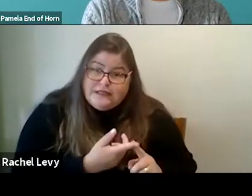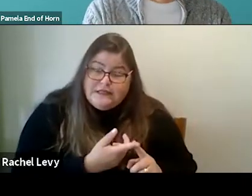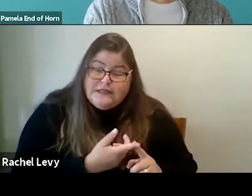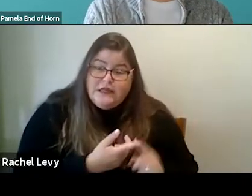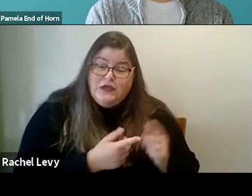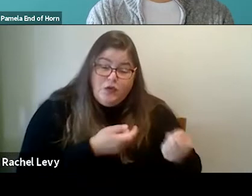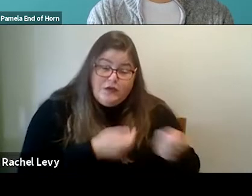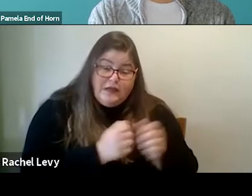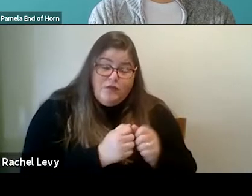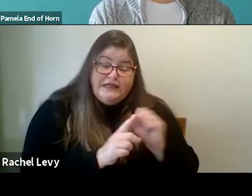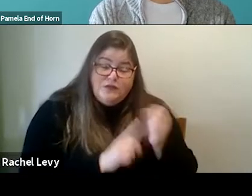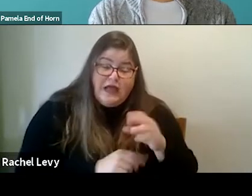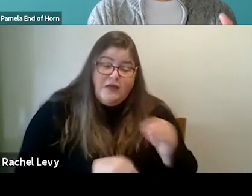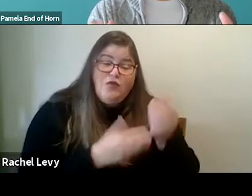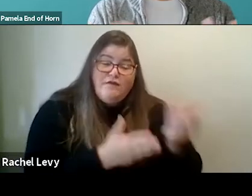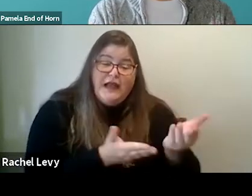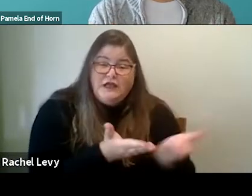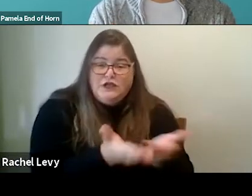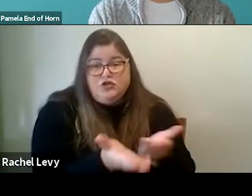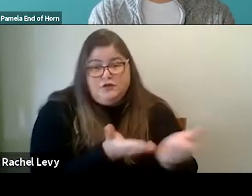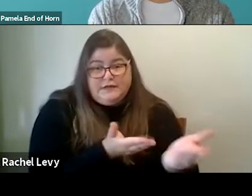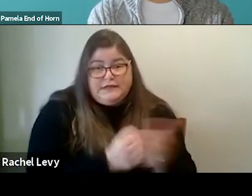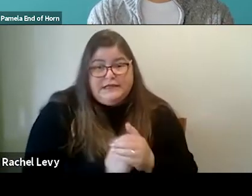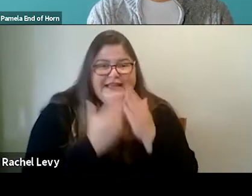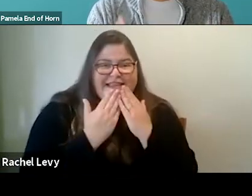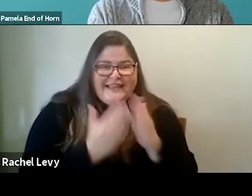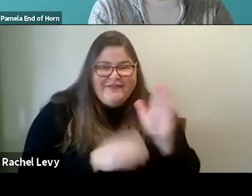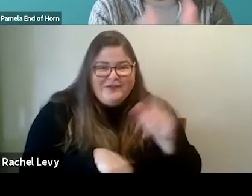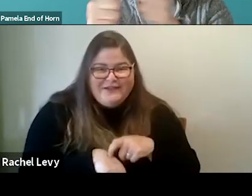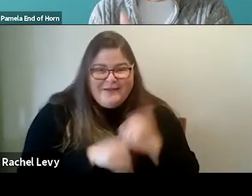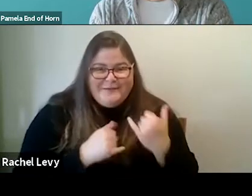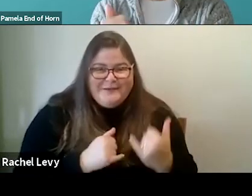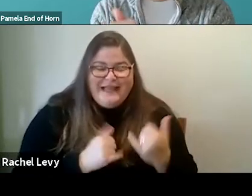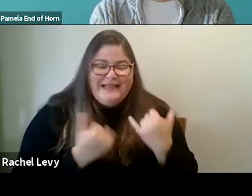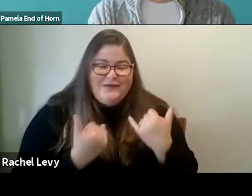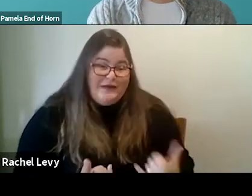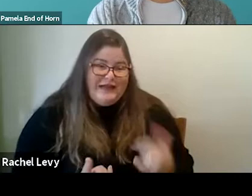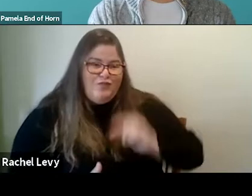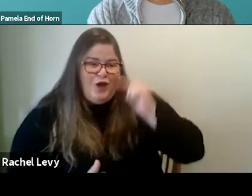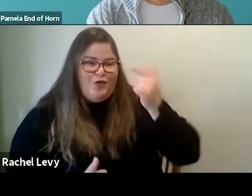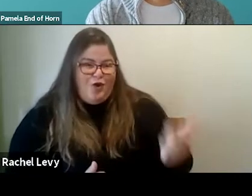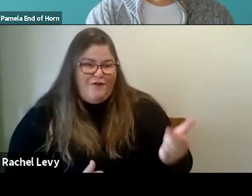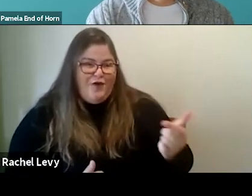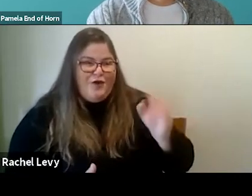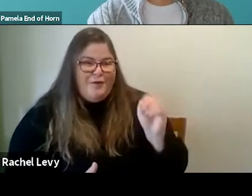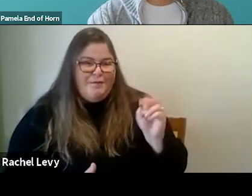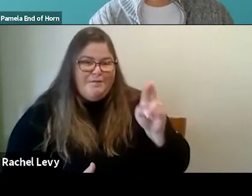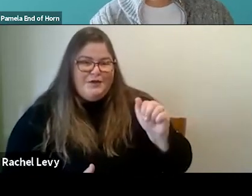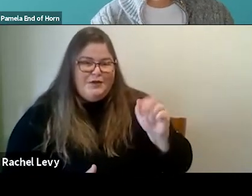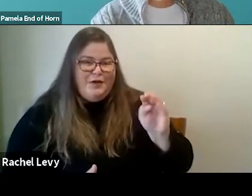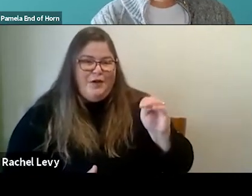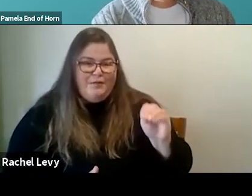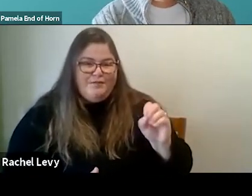the situation and providing services. Thank you for your time today. And with that, I will hand it over to Victor Armstrong. Thank